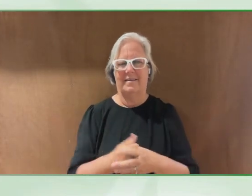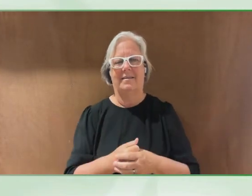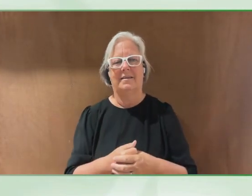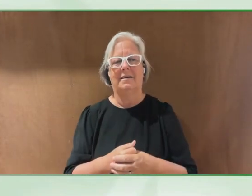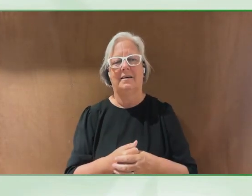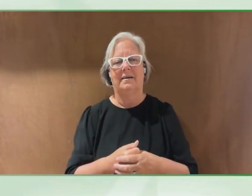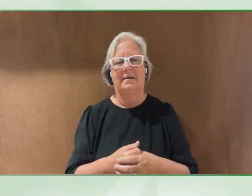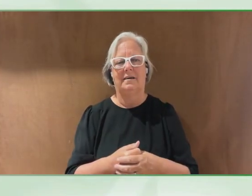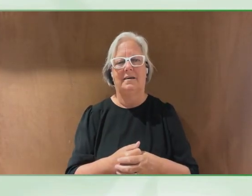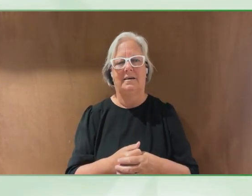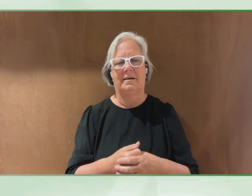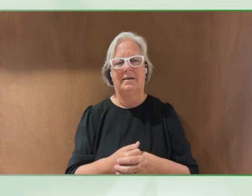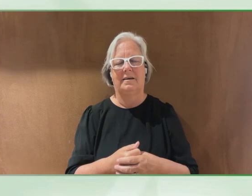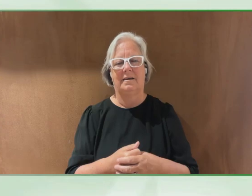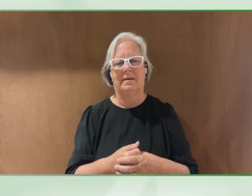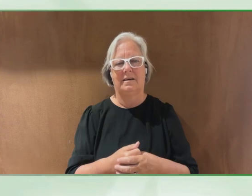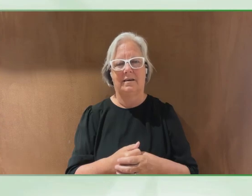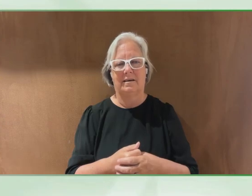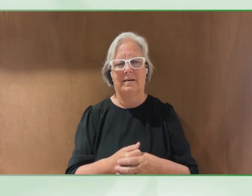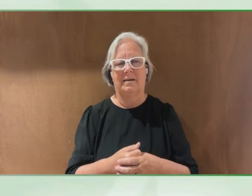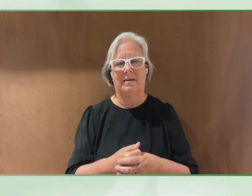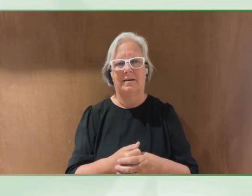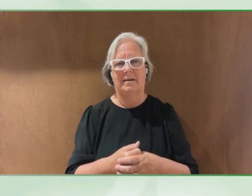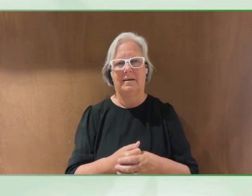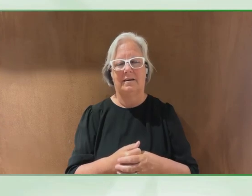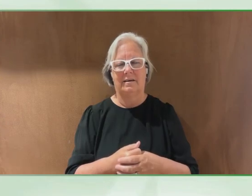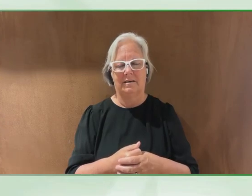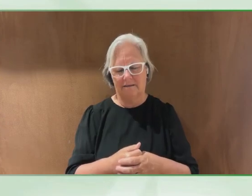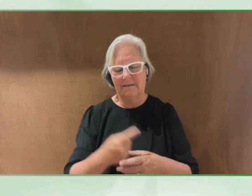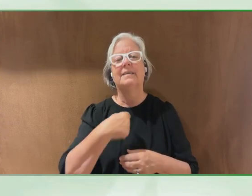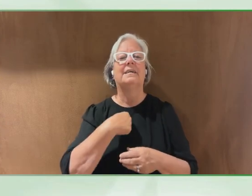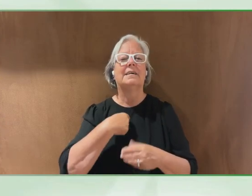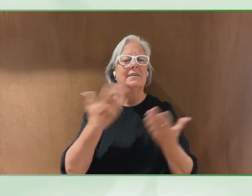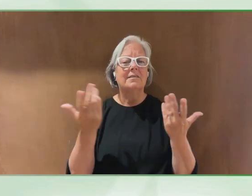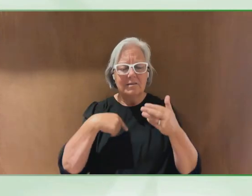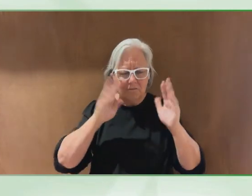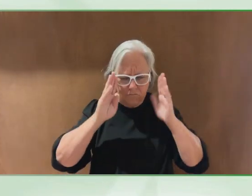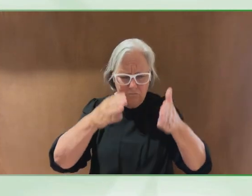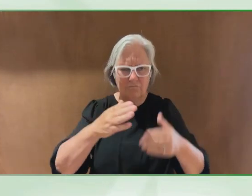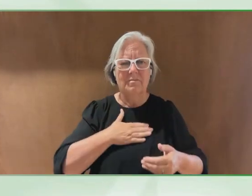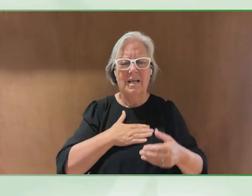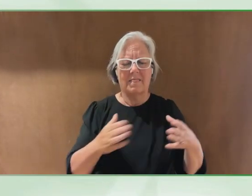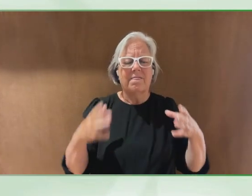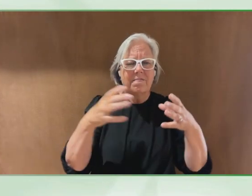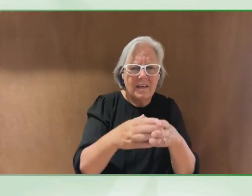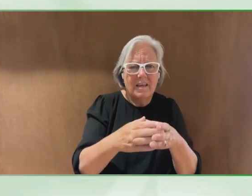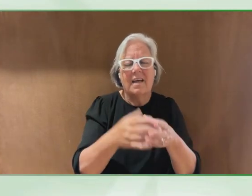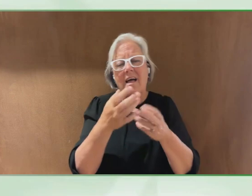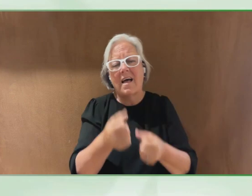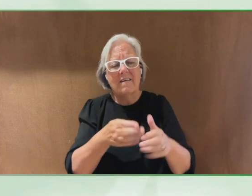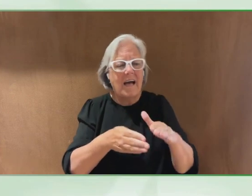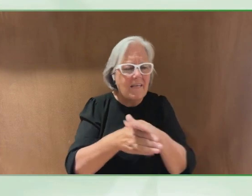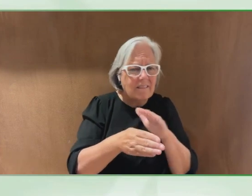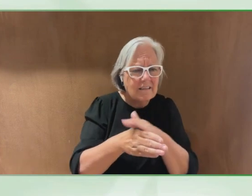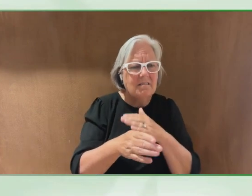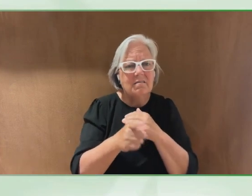Sorry, the interpreter missed it. I focus in my team in terms of support and access, having interpreters available, because I do work